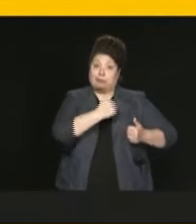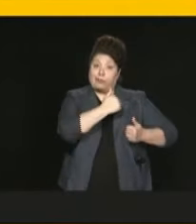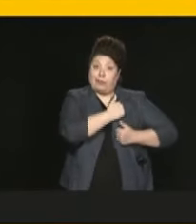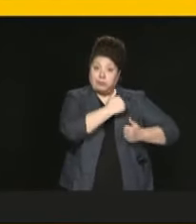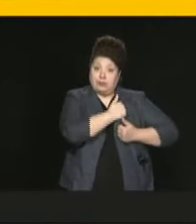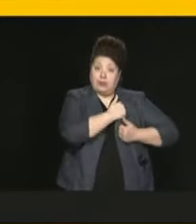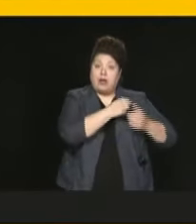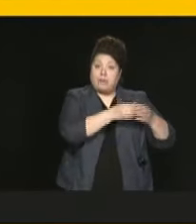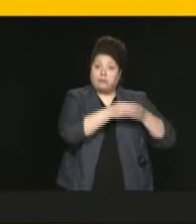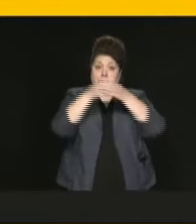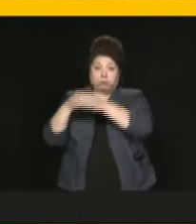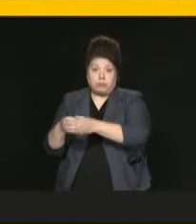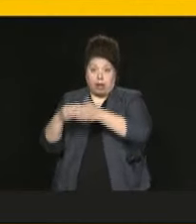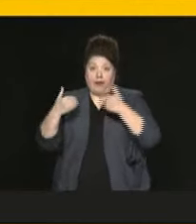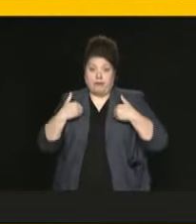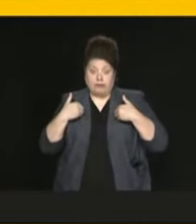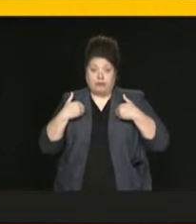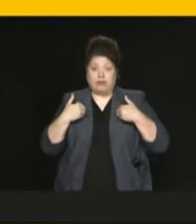efforts,